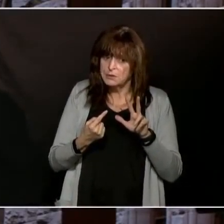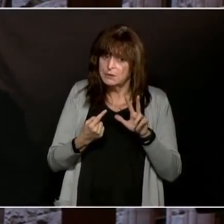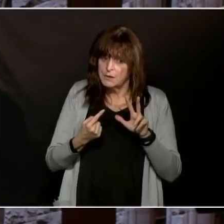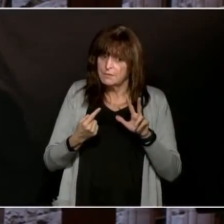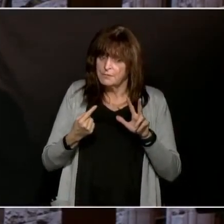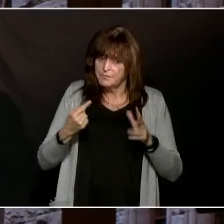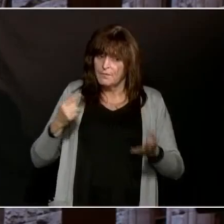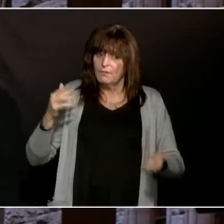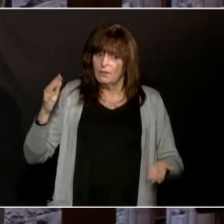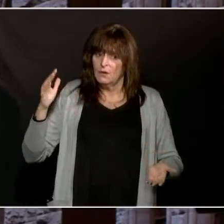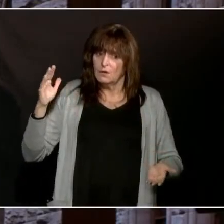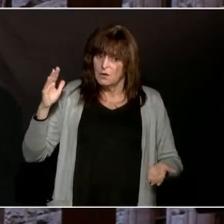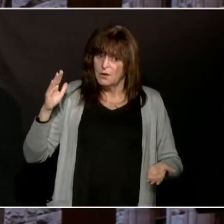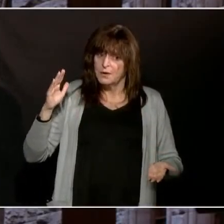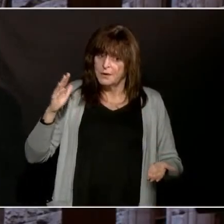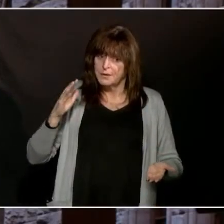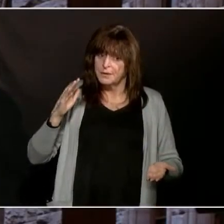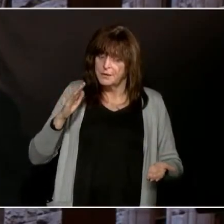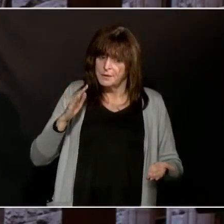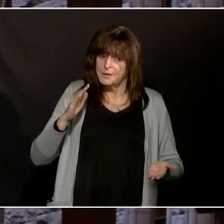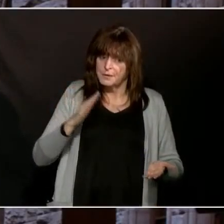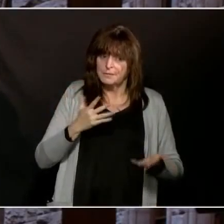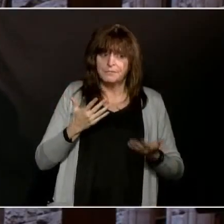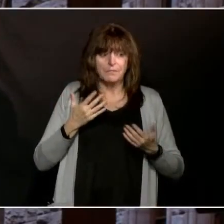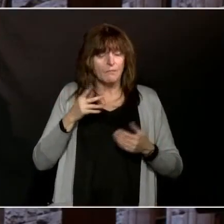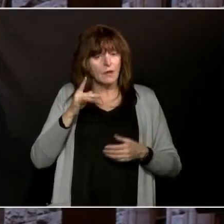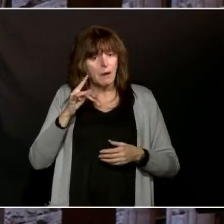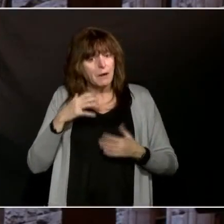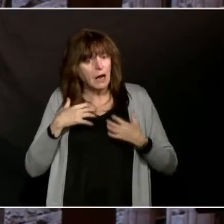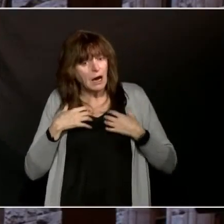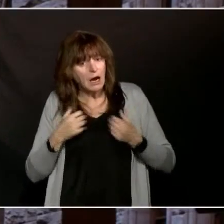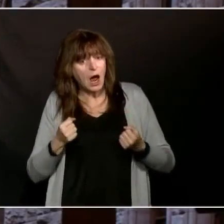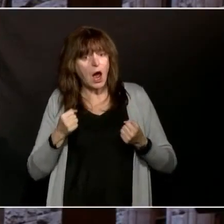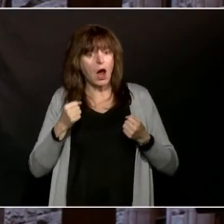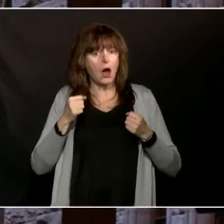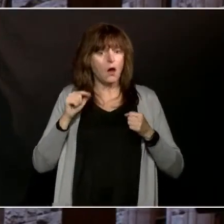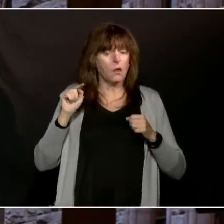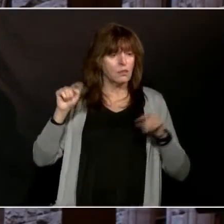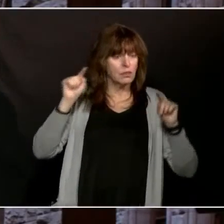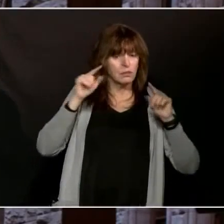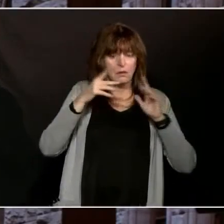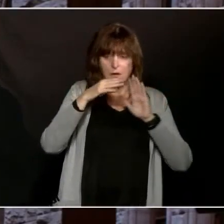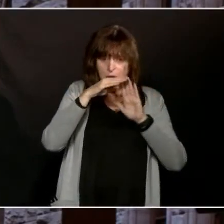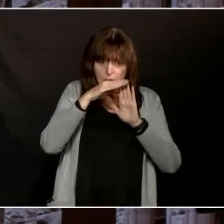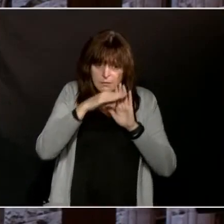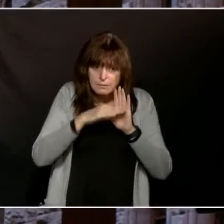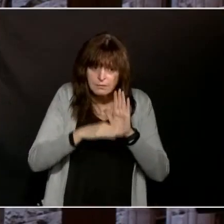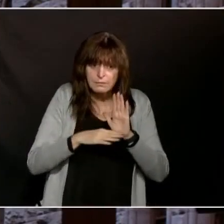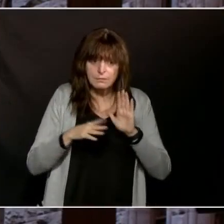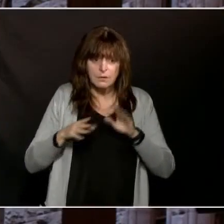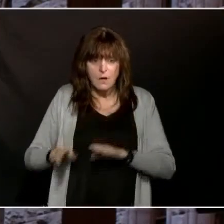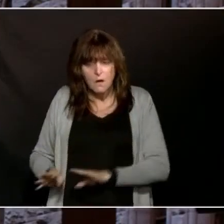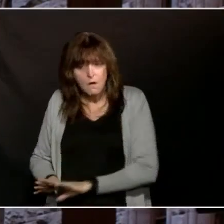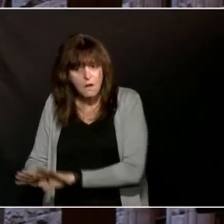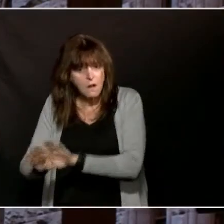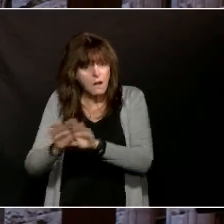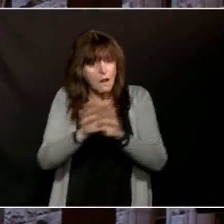effectiveness of our public health measures, namely the closure and Boxing Day, added to the stay-at-home order, which has given